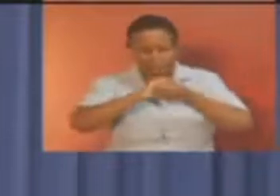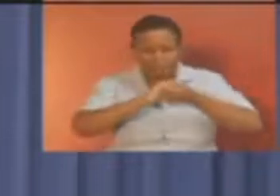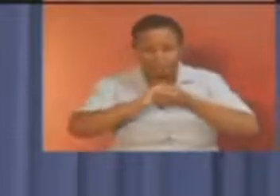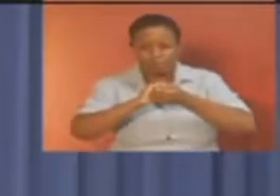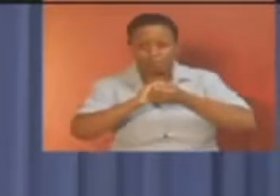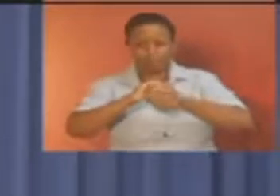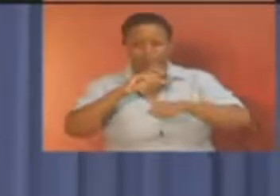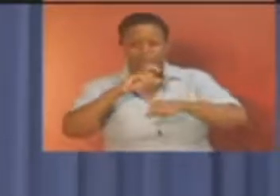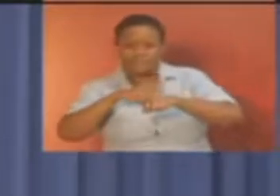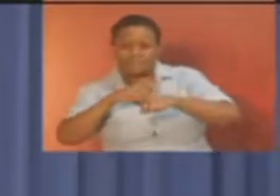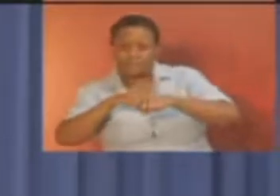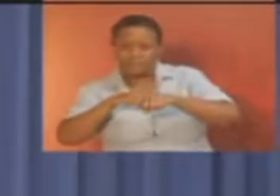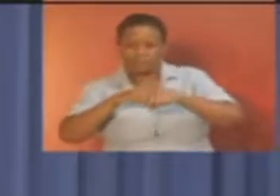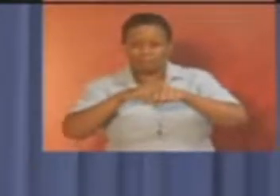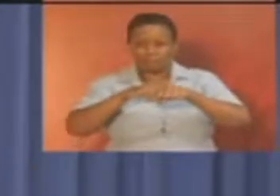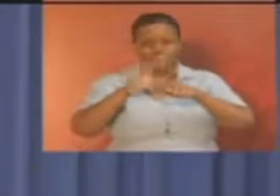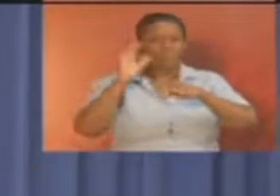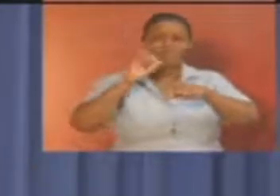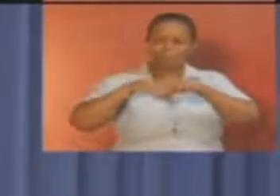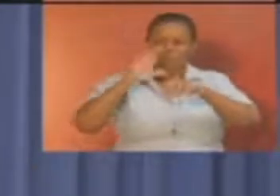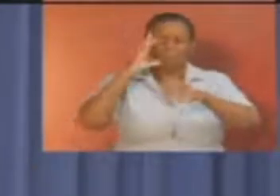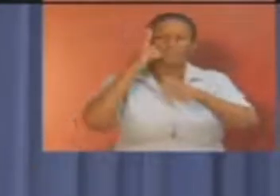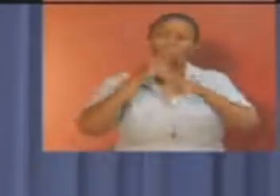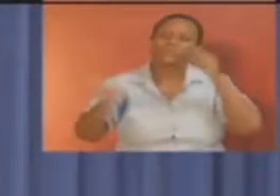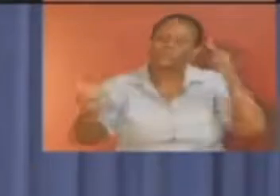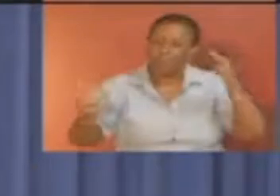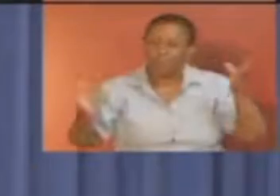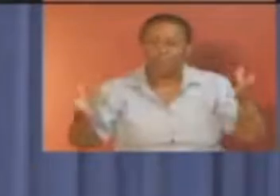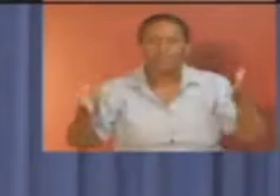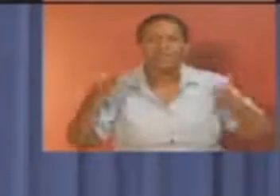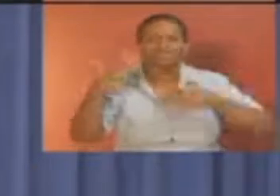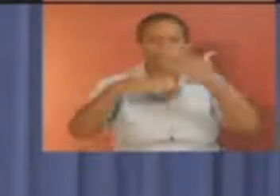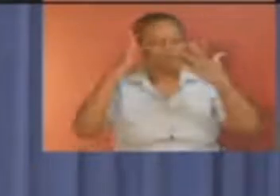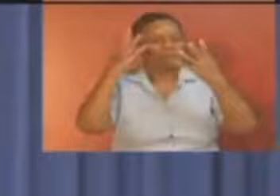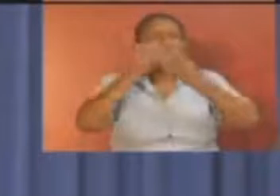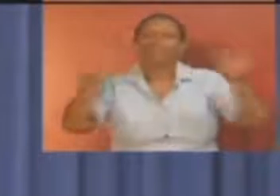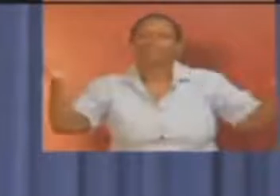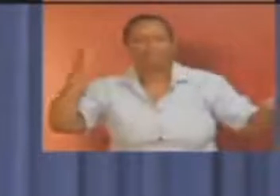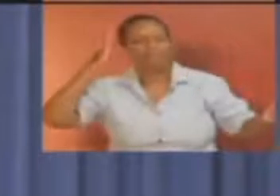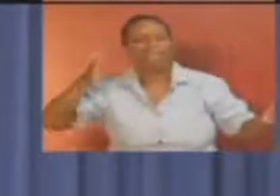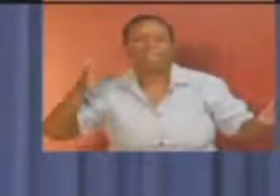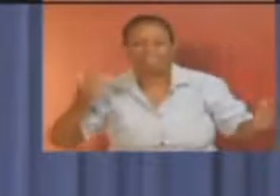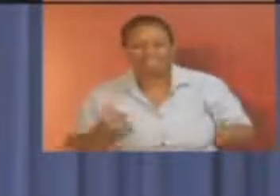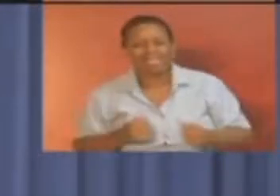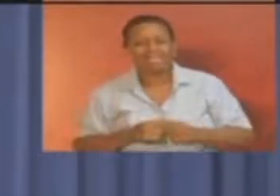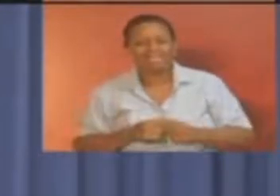Cooperation. And you at the individual level,